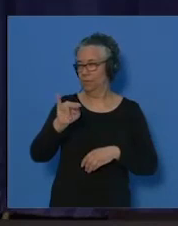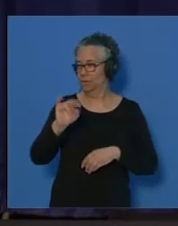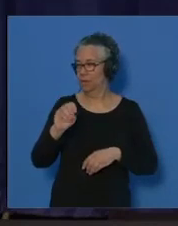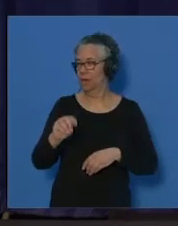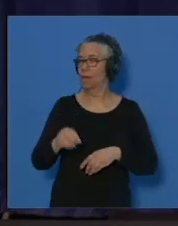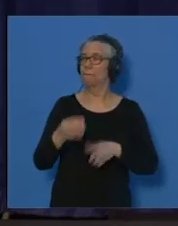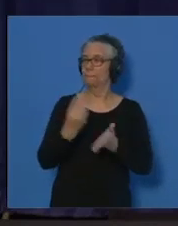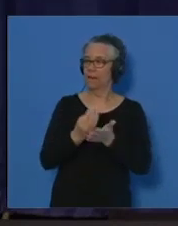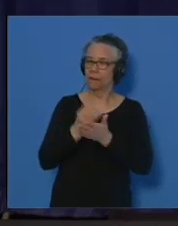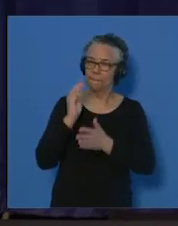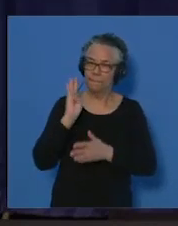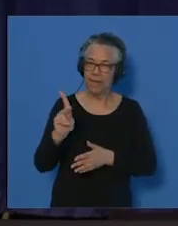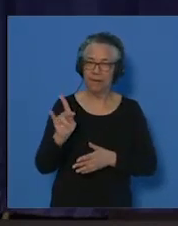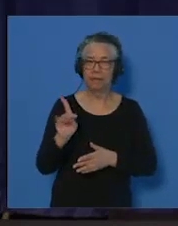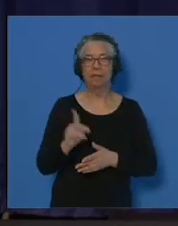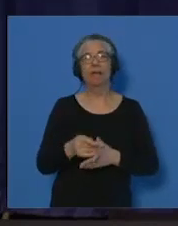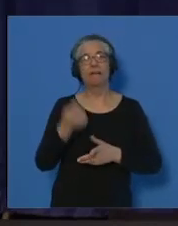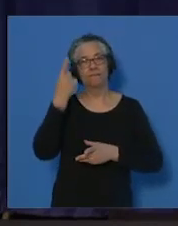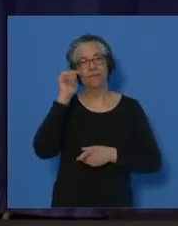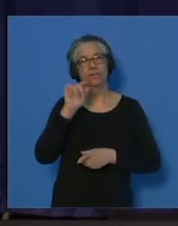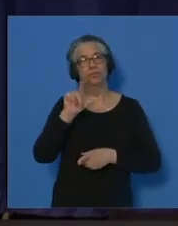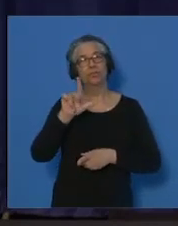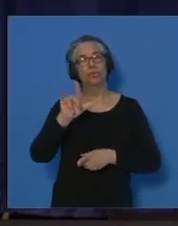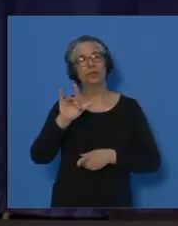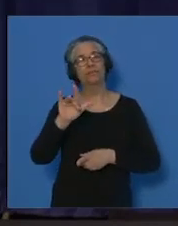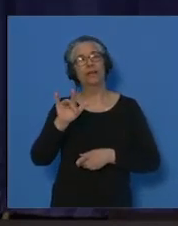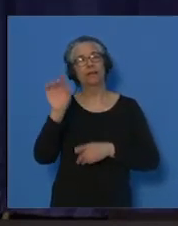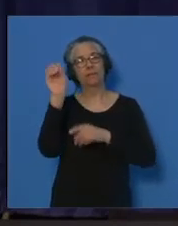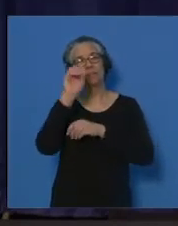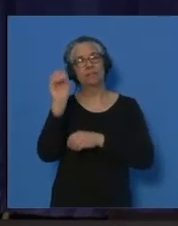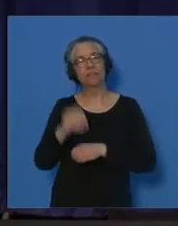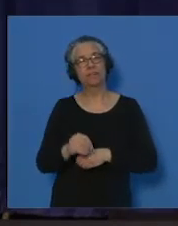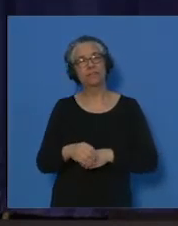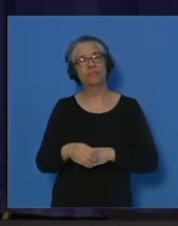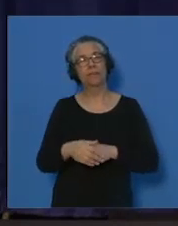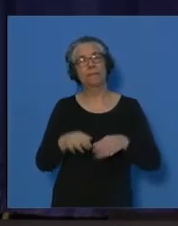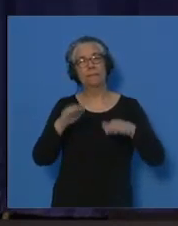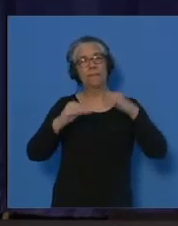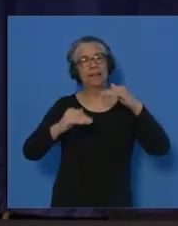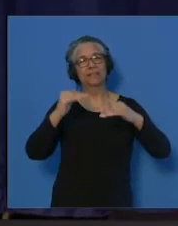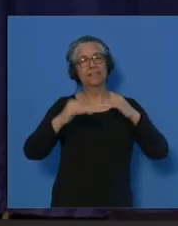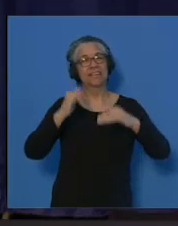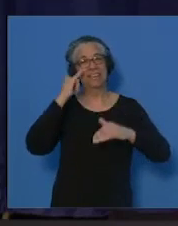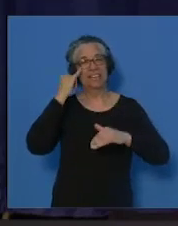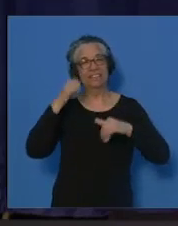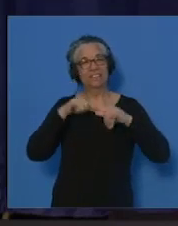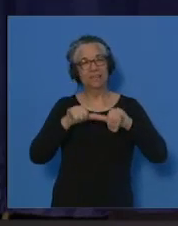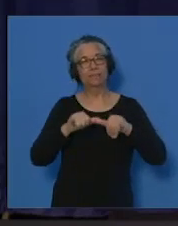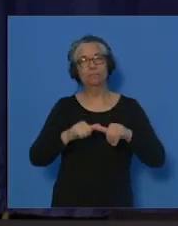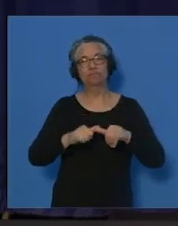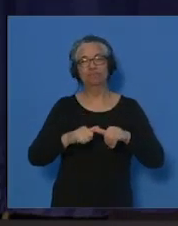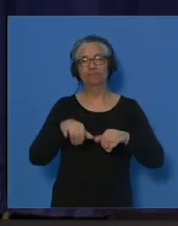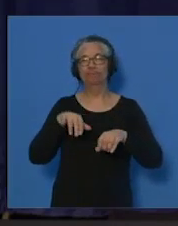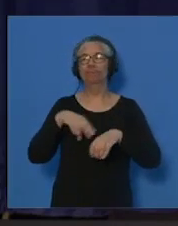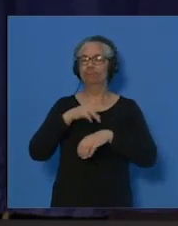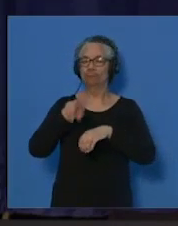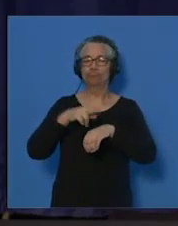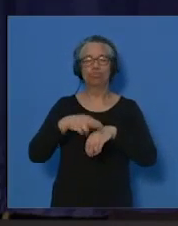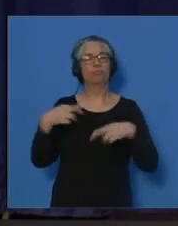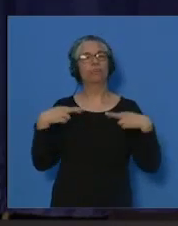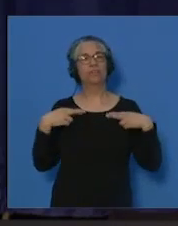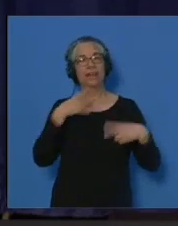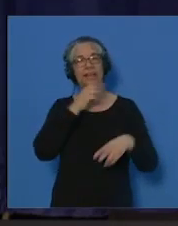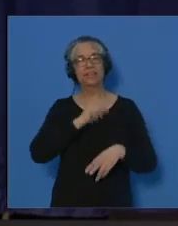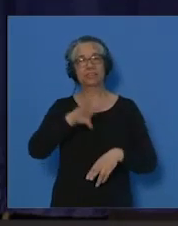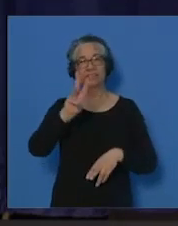25% of their account balance, provided they have attained normal retirement age of 65 and have retired.